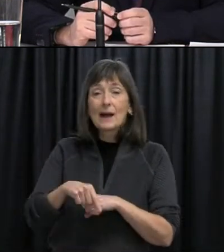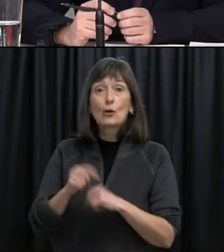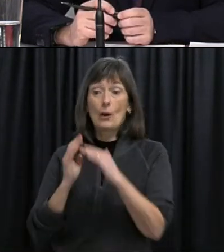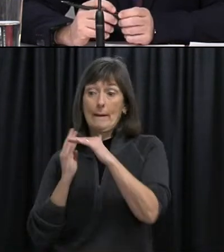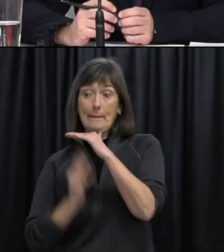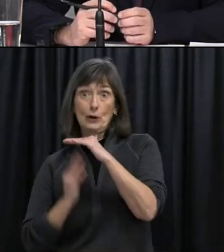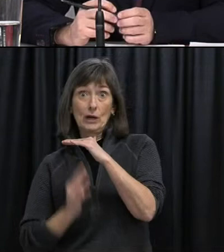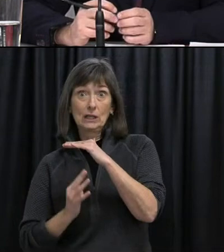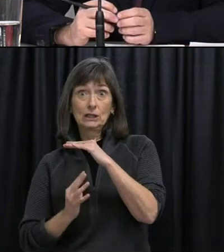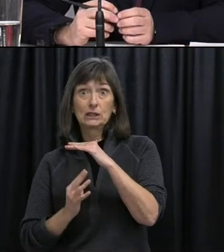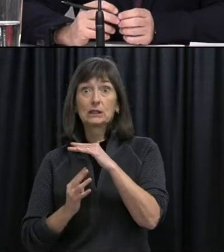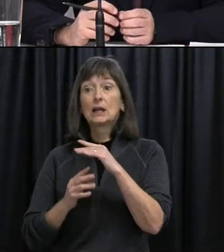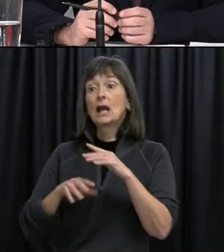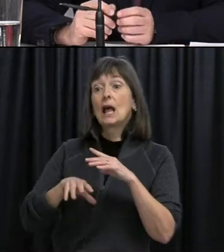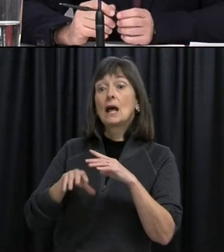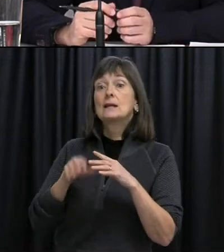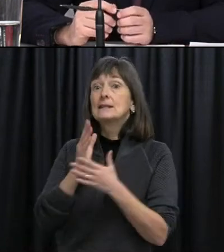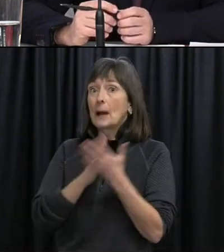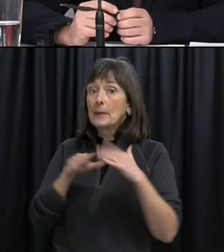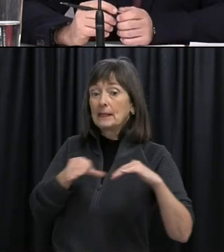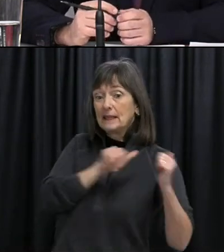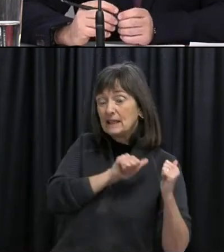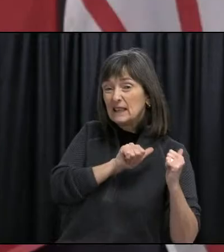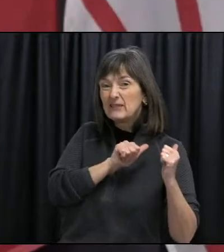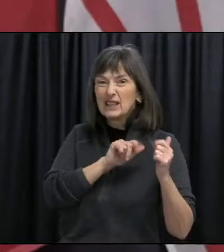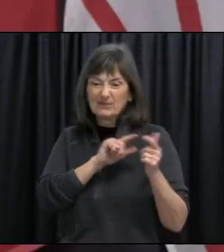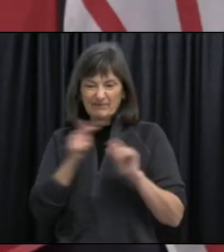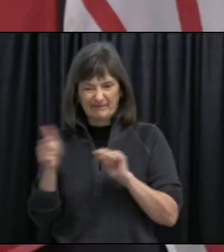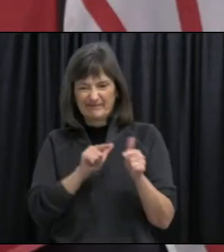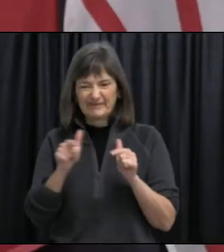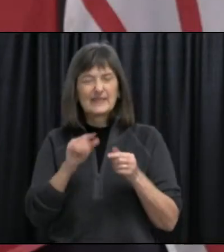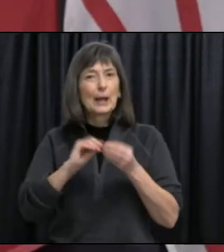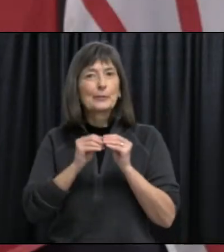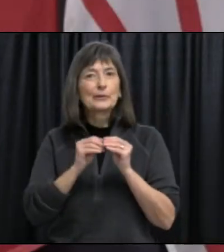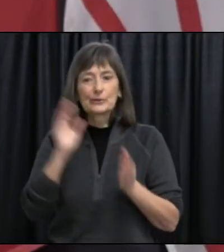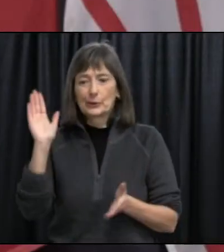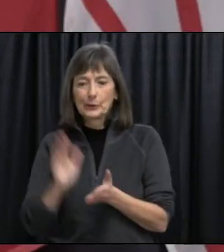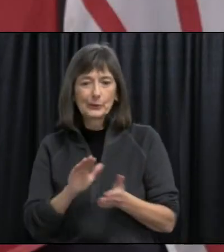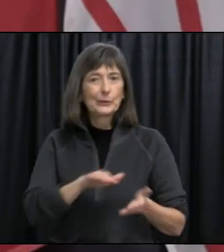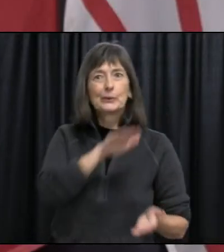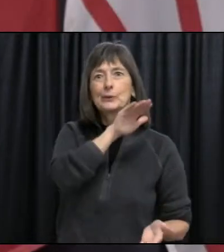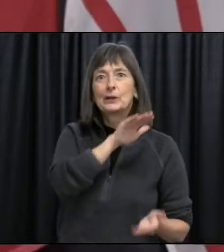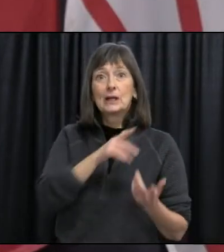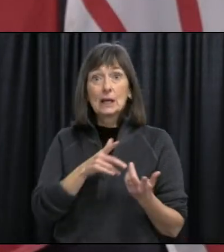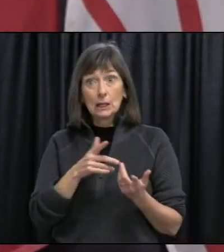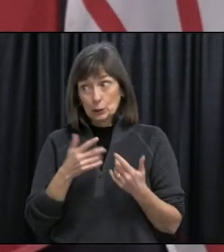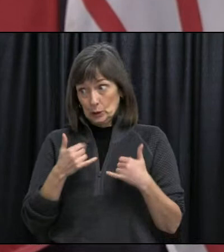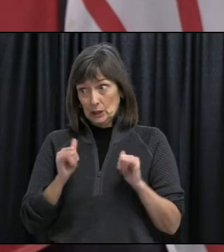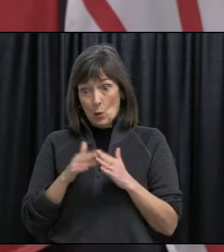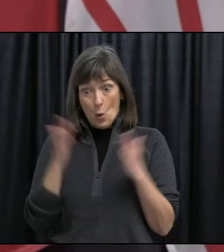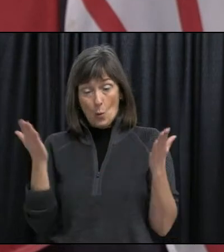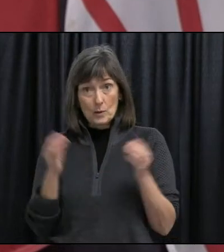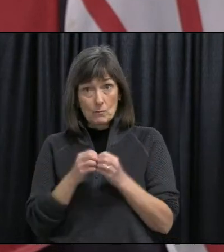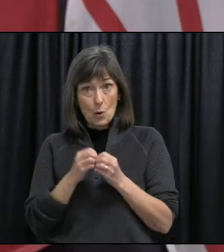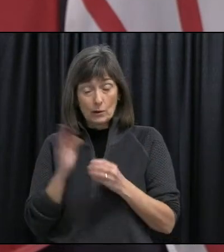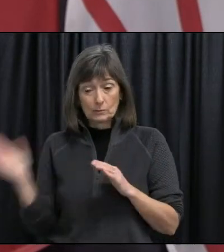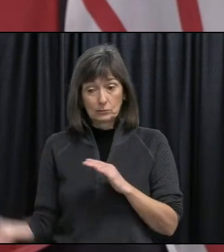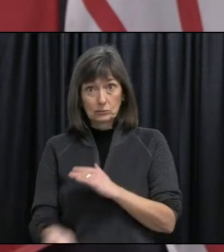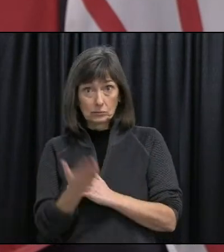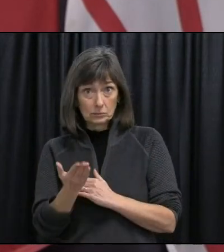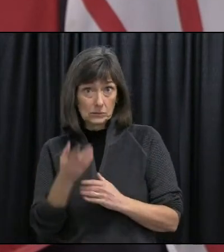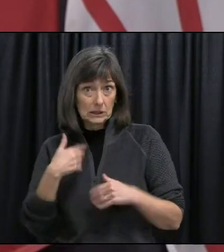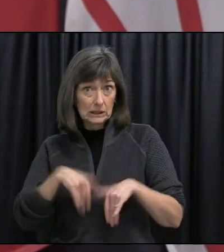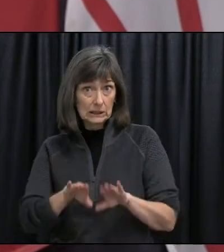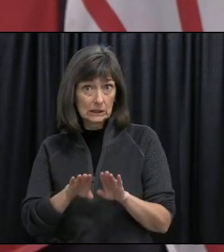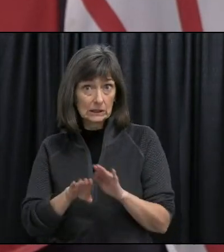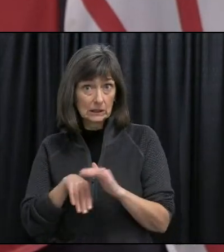out-migration concerns? It's in the face of the kind of acuity that we're seeing right now, it's certainly not something that